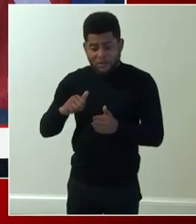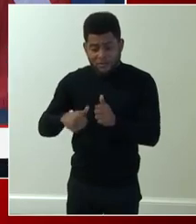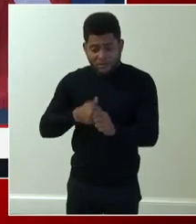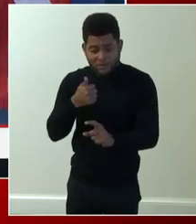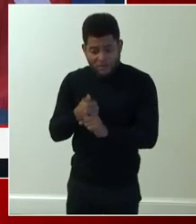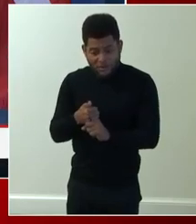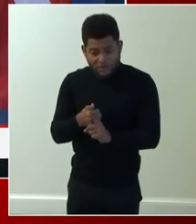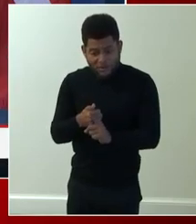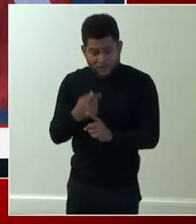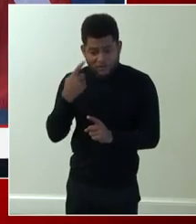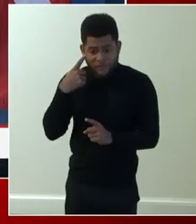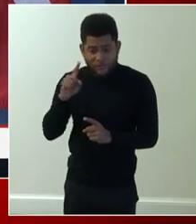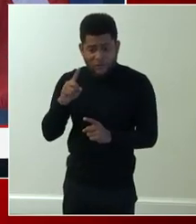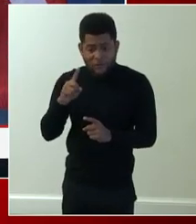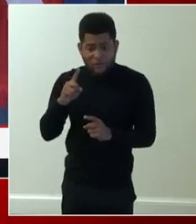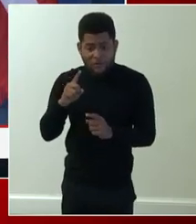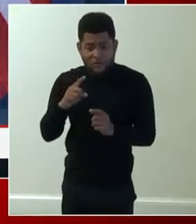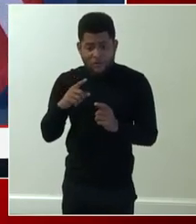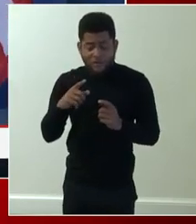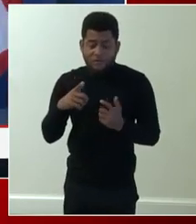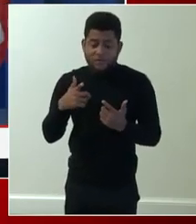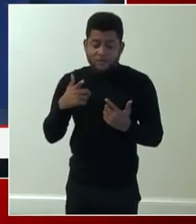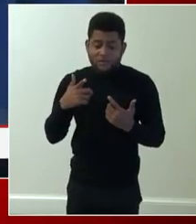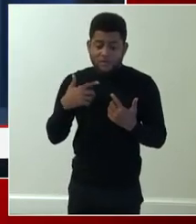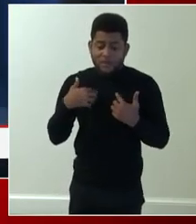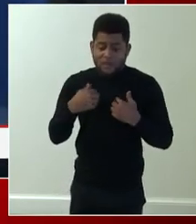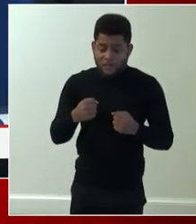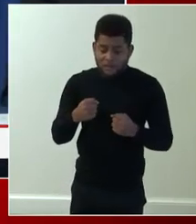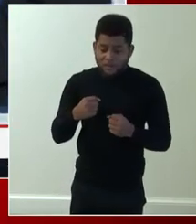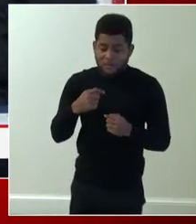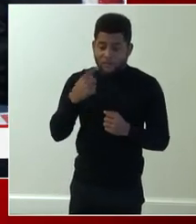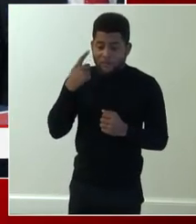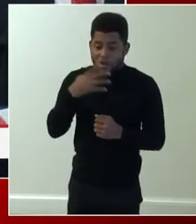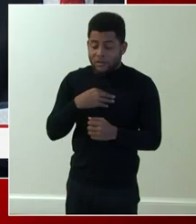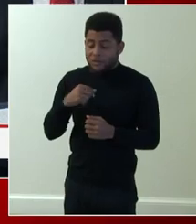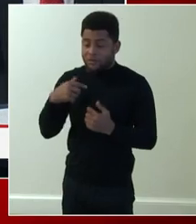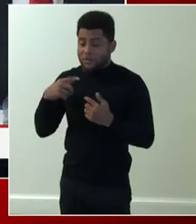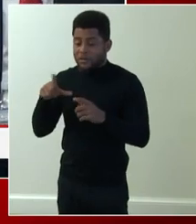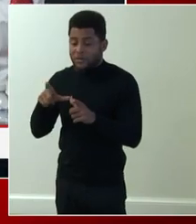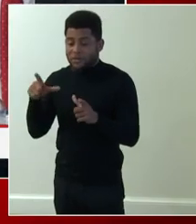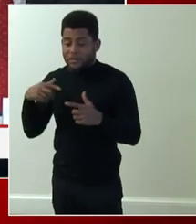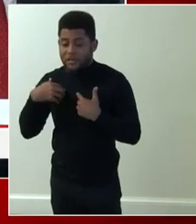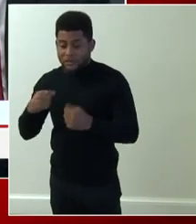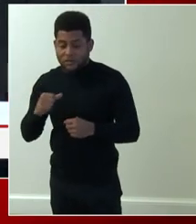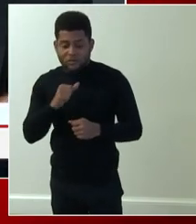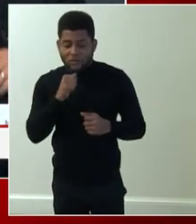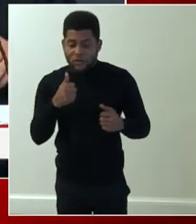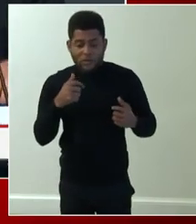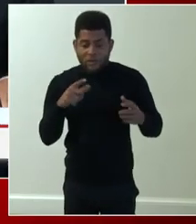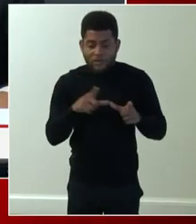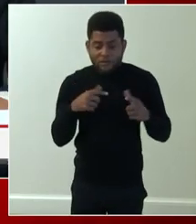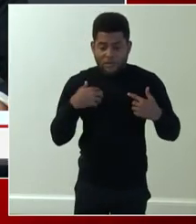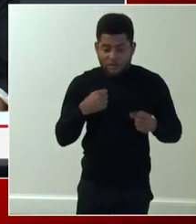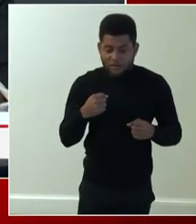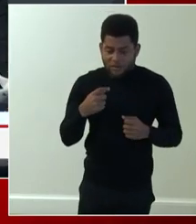healthcare workers beyond DC government employees? And can you also update us on the disciplinary numbers for DC government